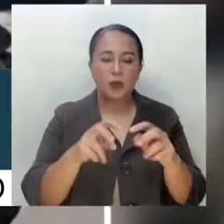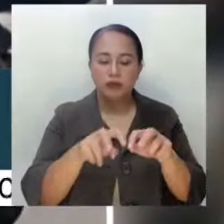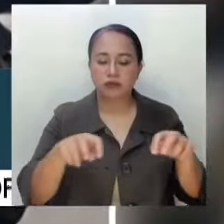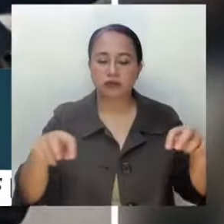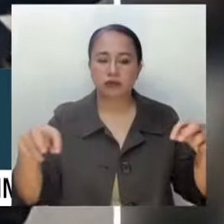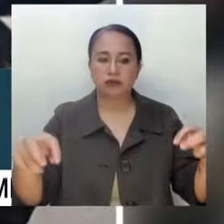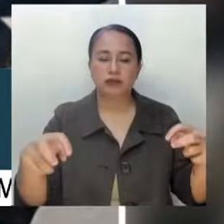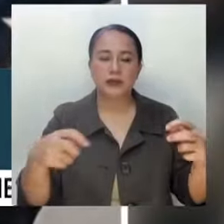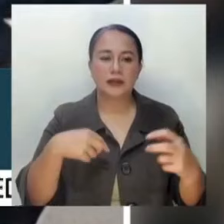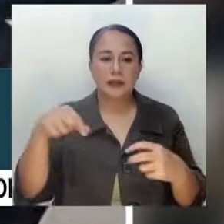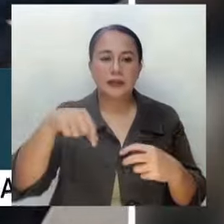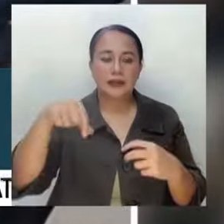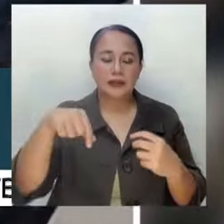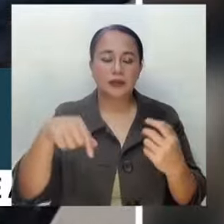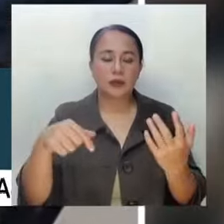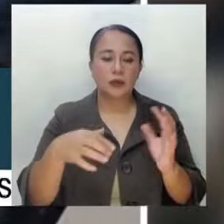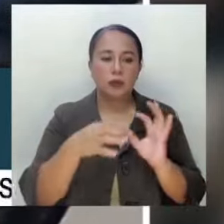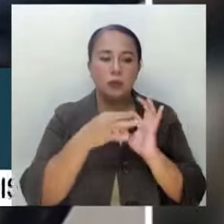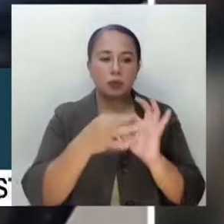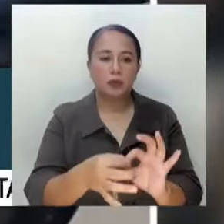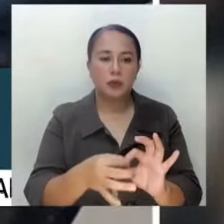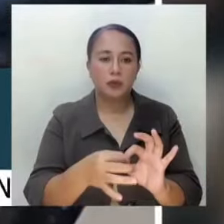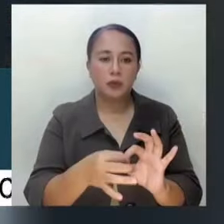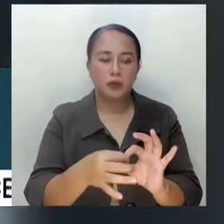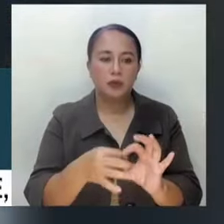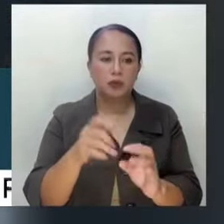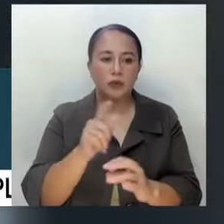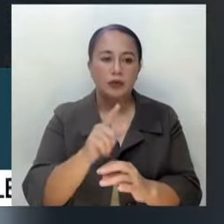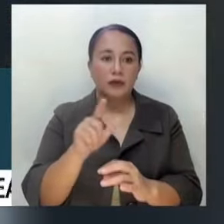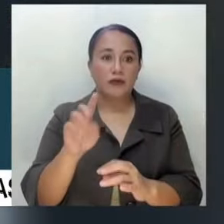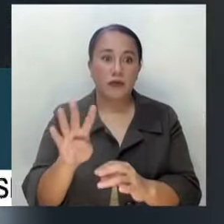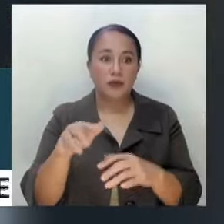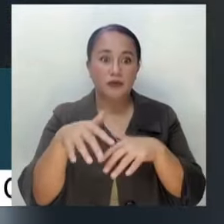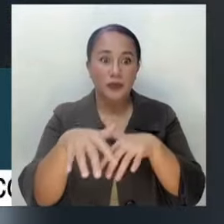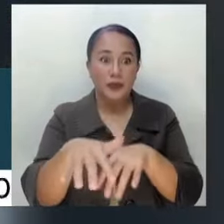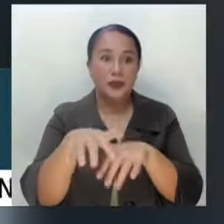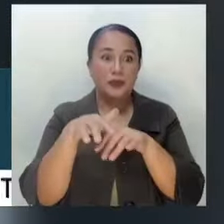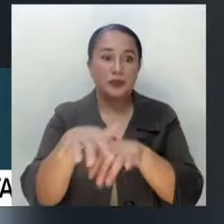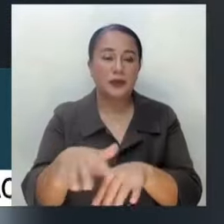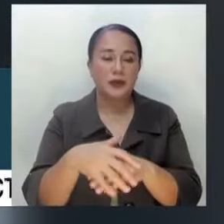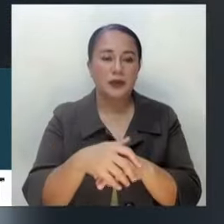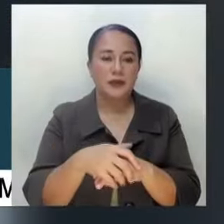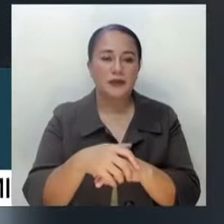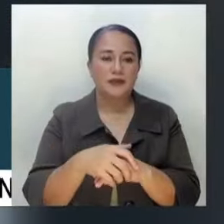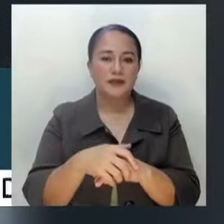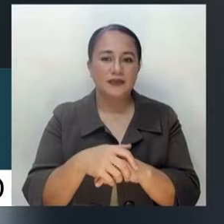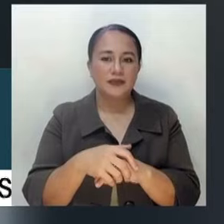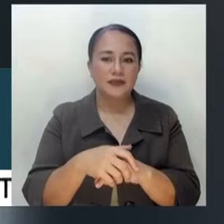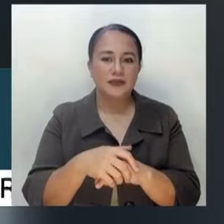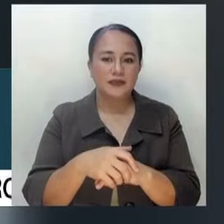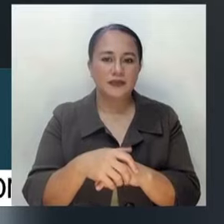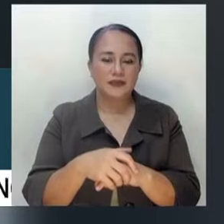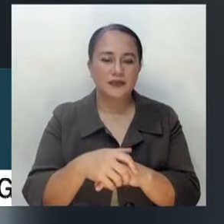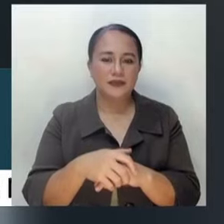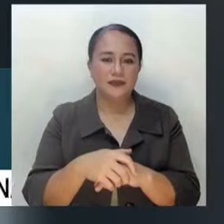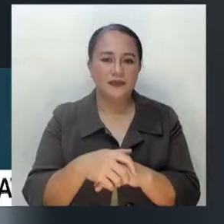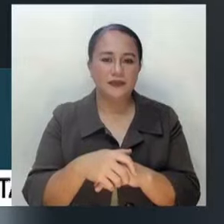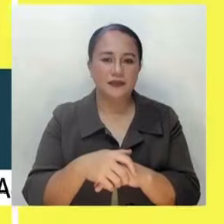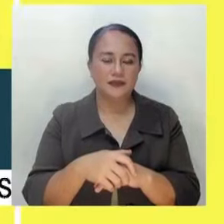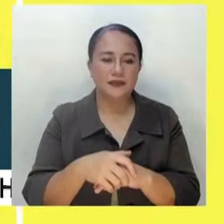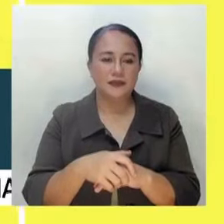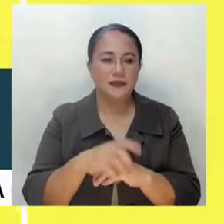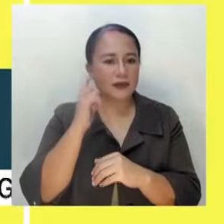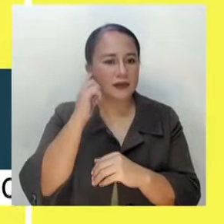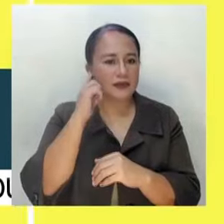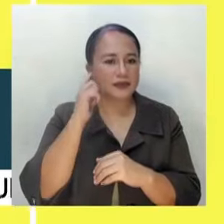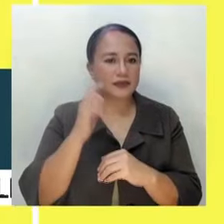activities in relation to Nazareno 2024 to wear face masks. Manila Mayor Hany Lacuna mentioned that during the January